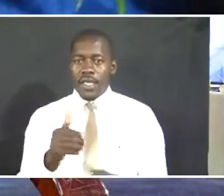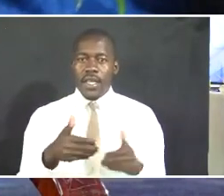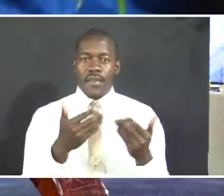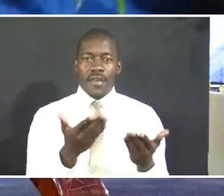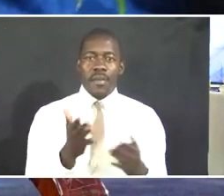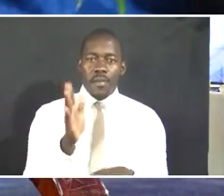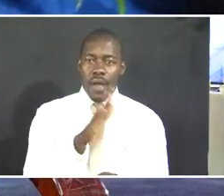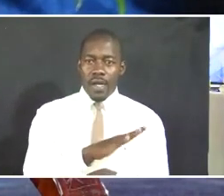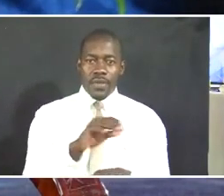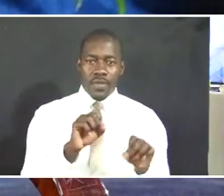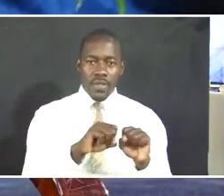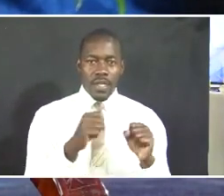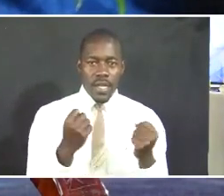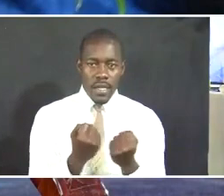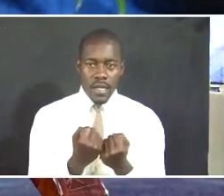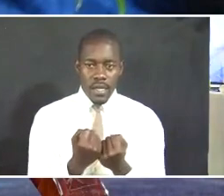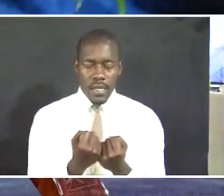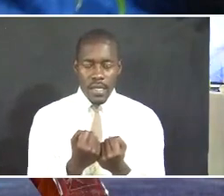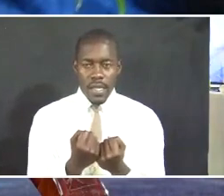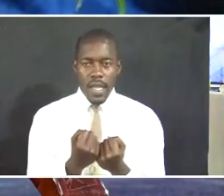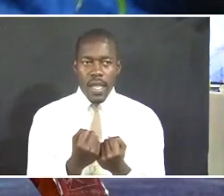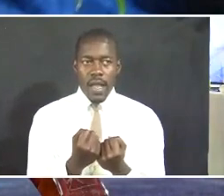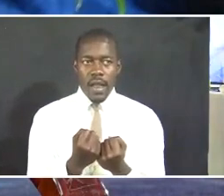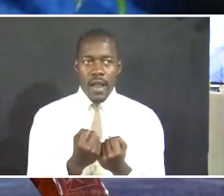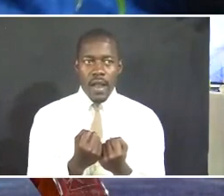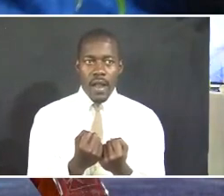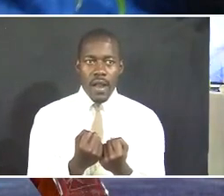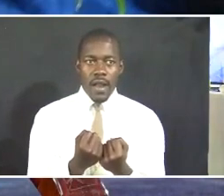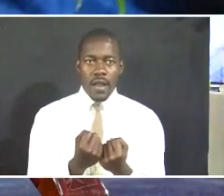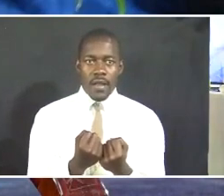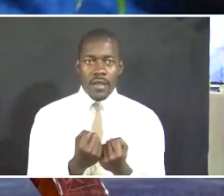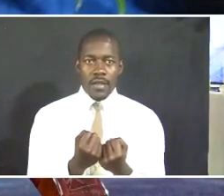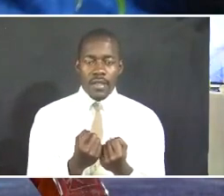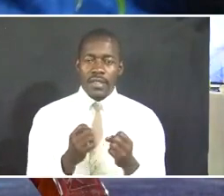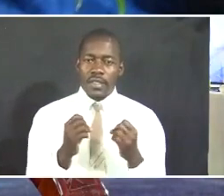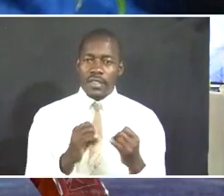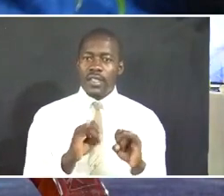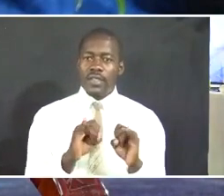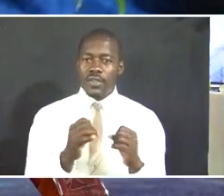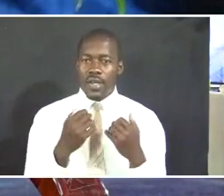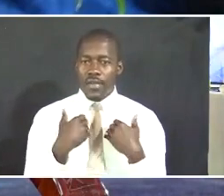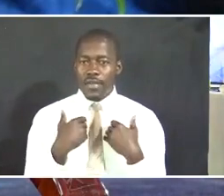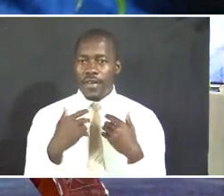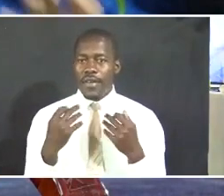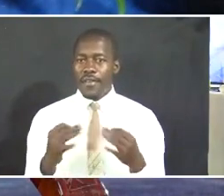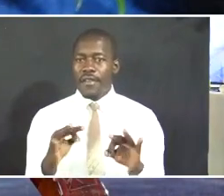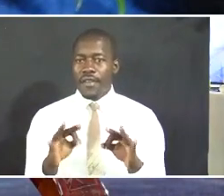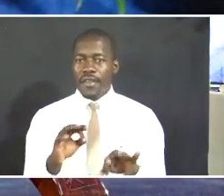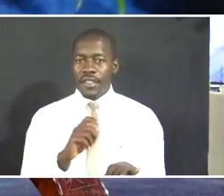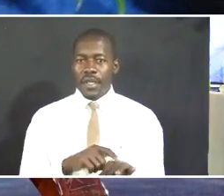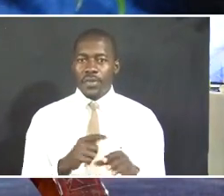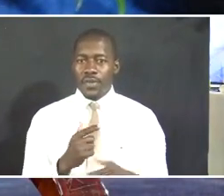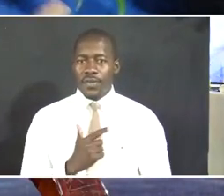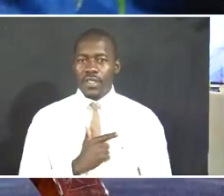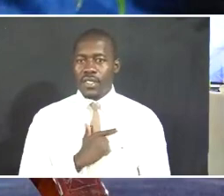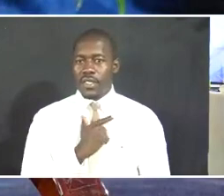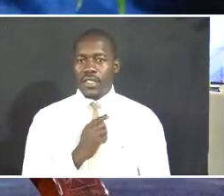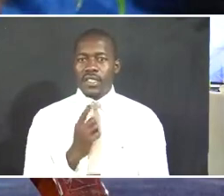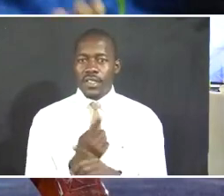giving back to society. Have even your extra time to visit some of these